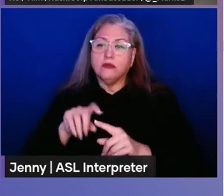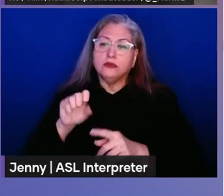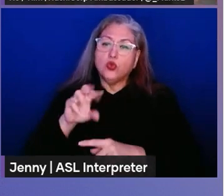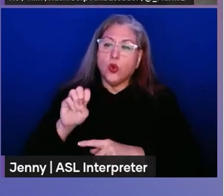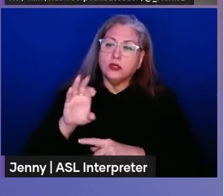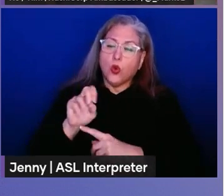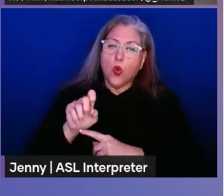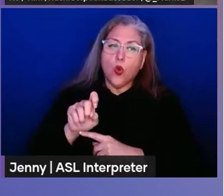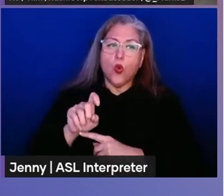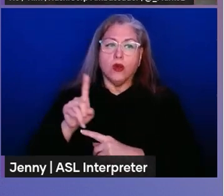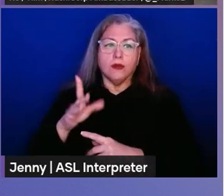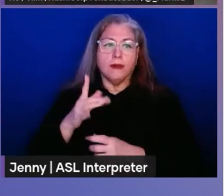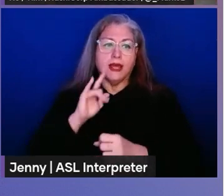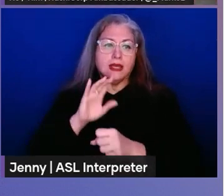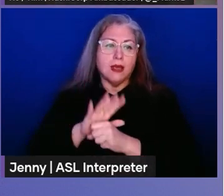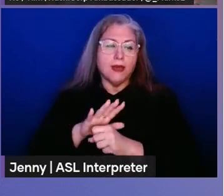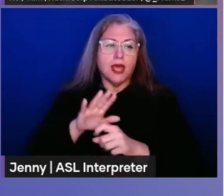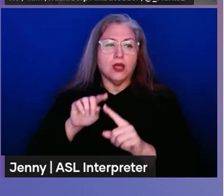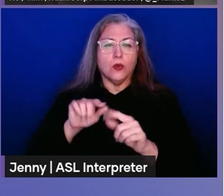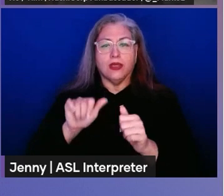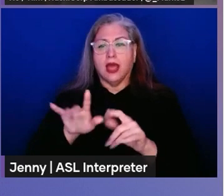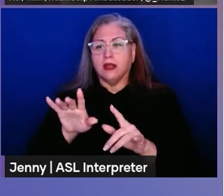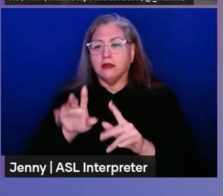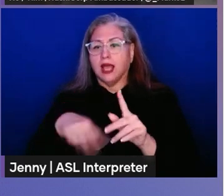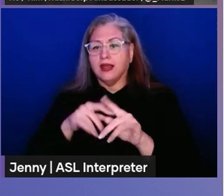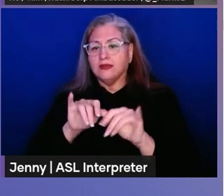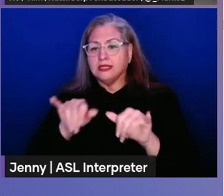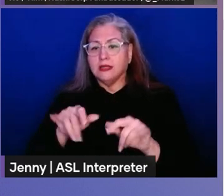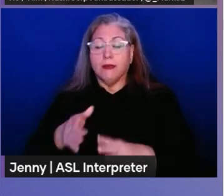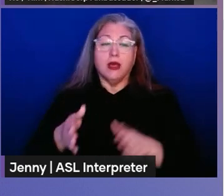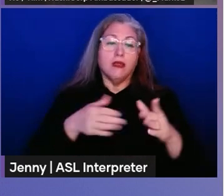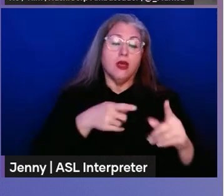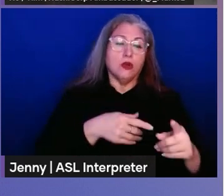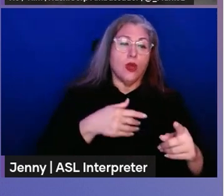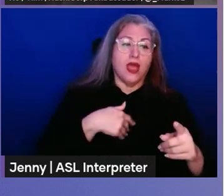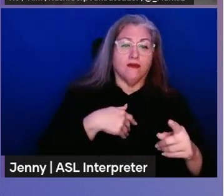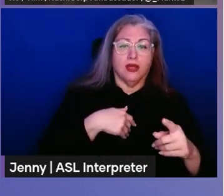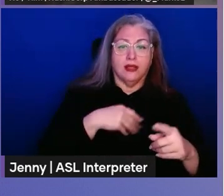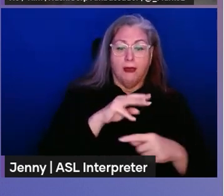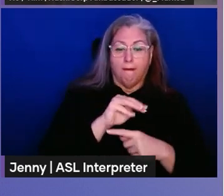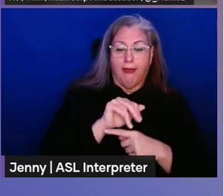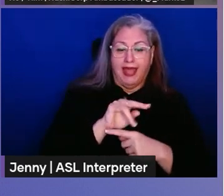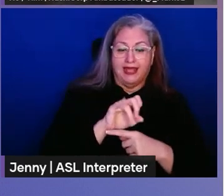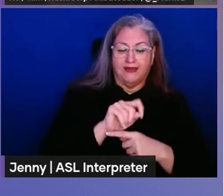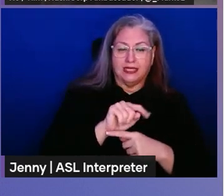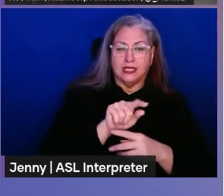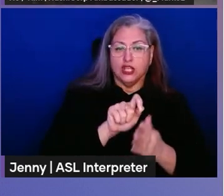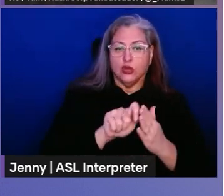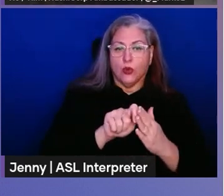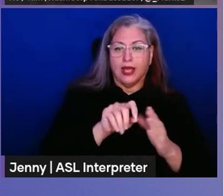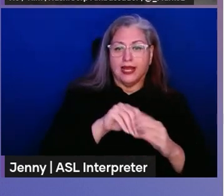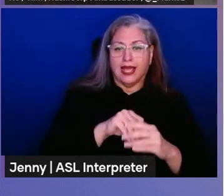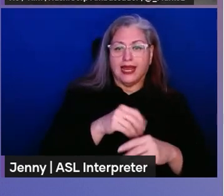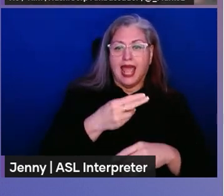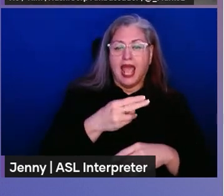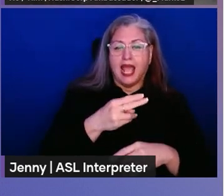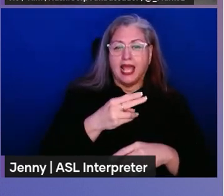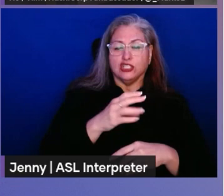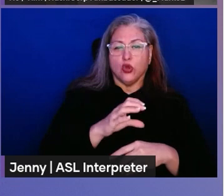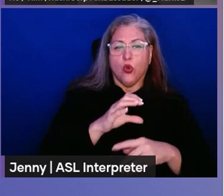be committed to a versioning system. And then you have a manifest, which is written in HashiCorp configuration language that